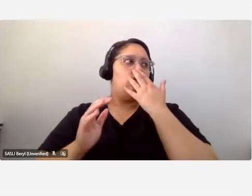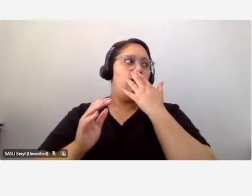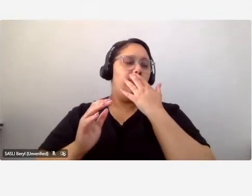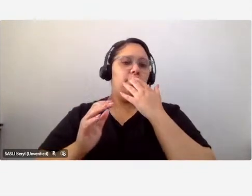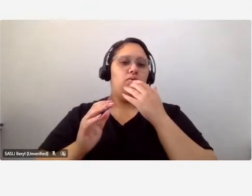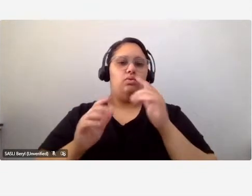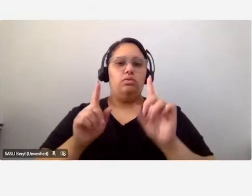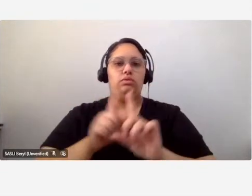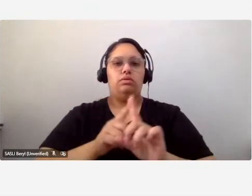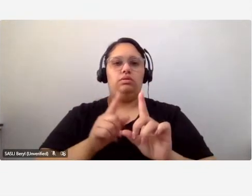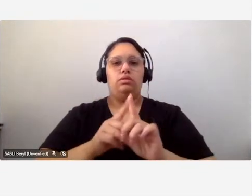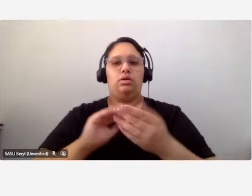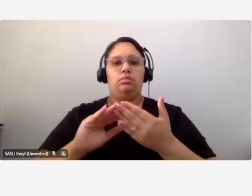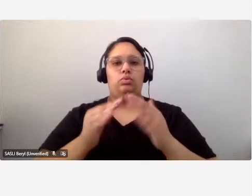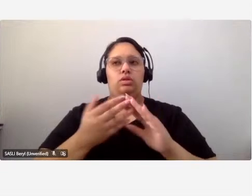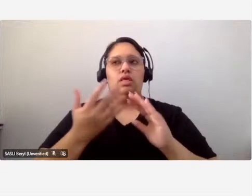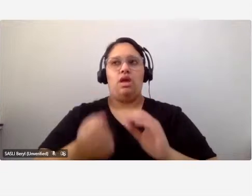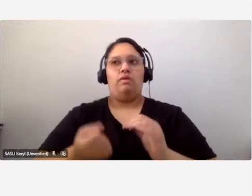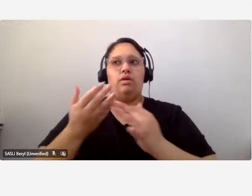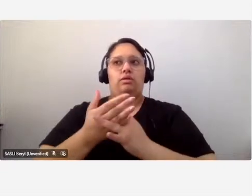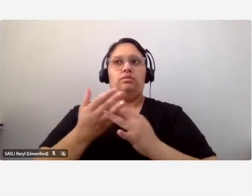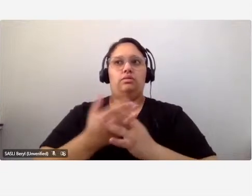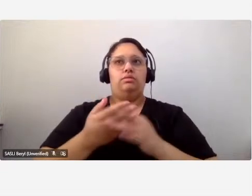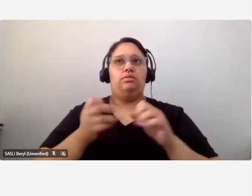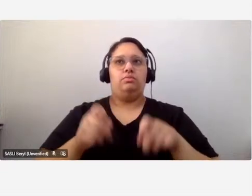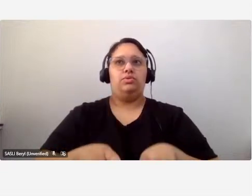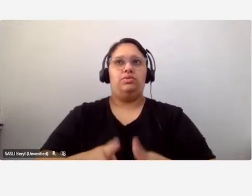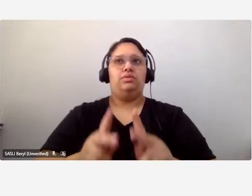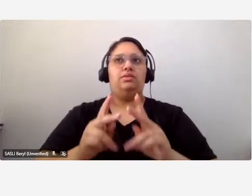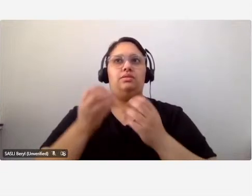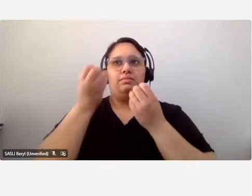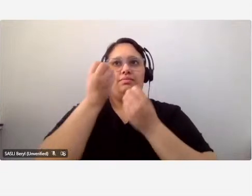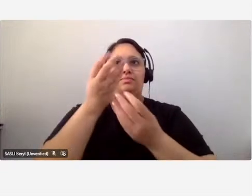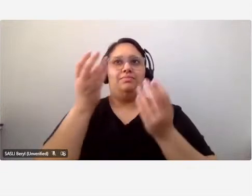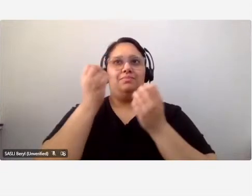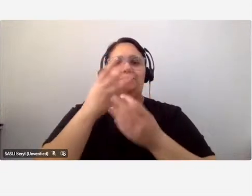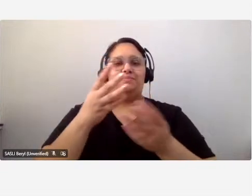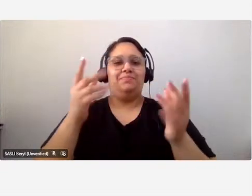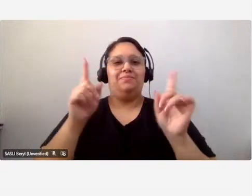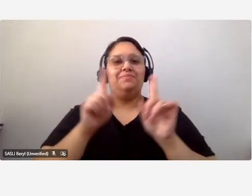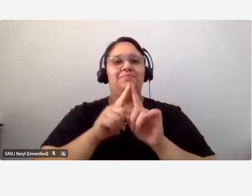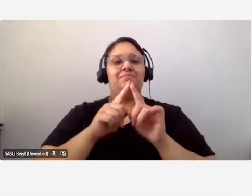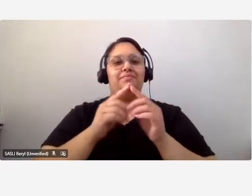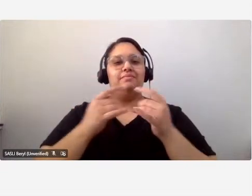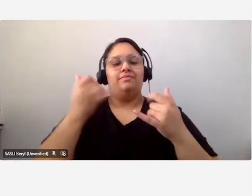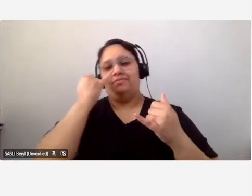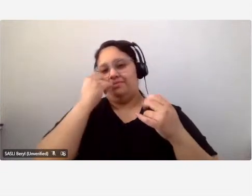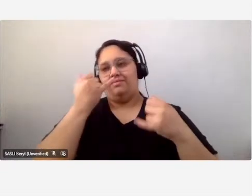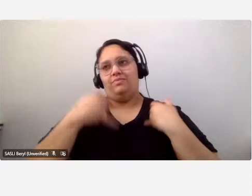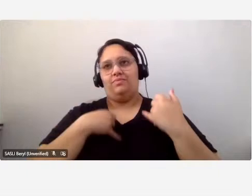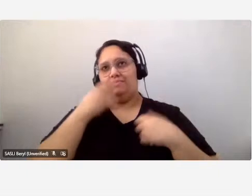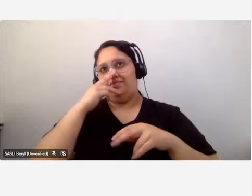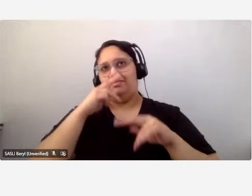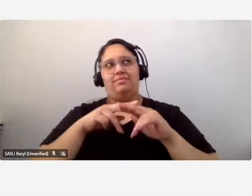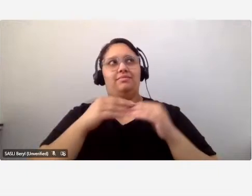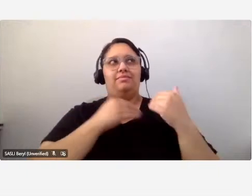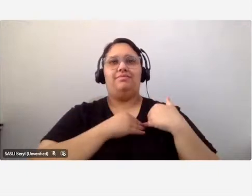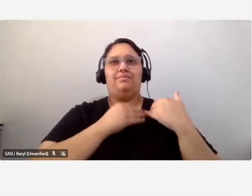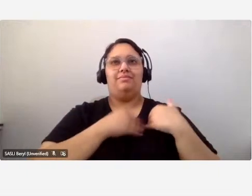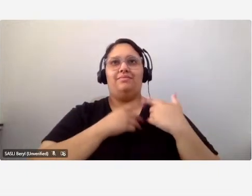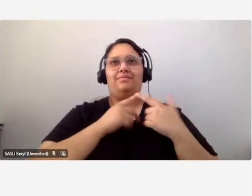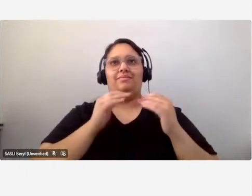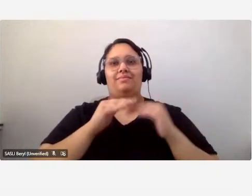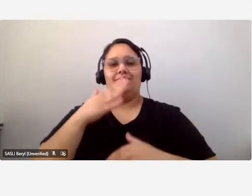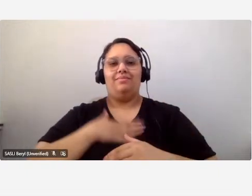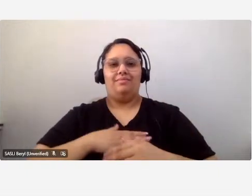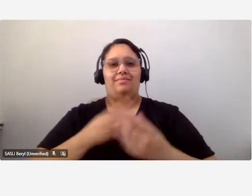our communities. They offer access to opportunities, information, recreation, and safety. But we want to do more